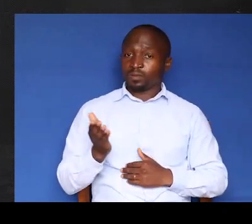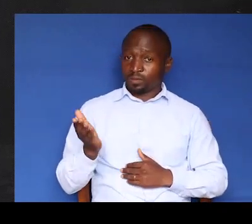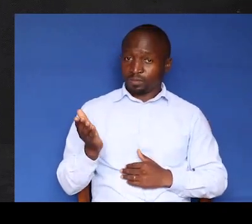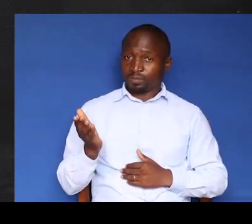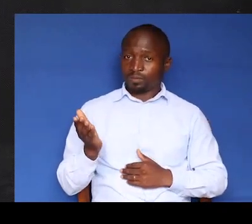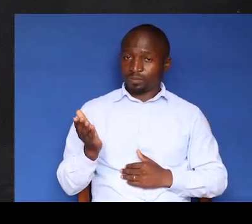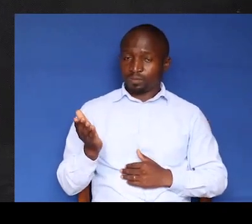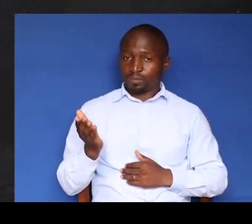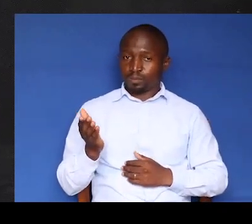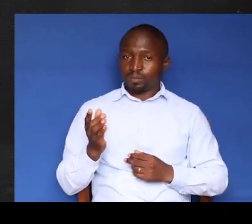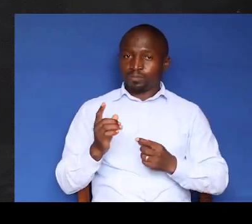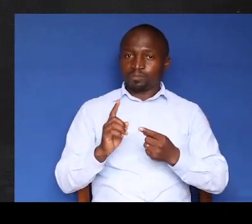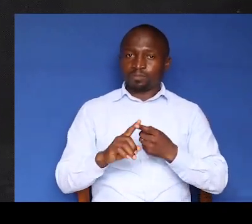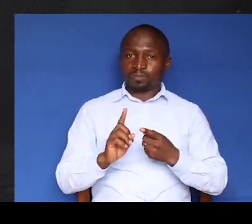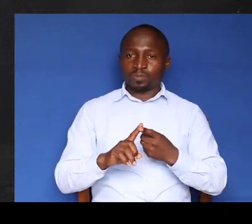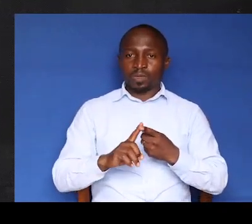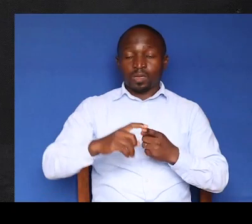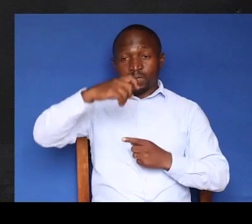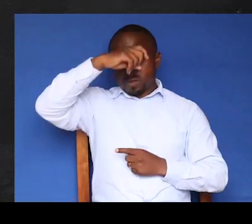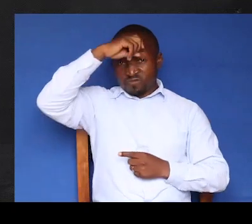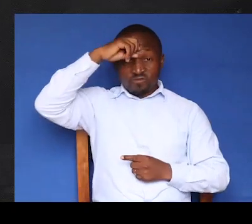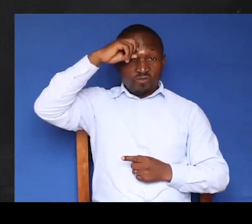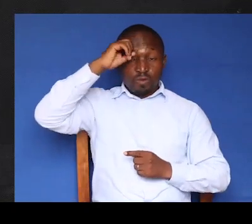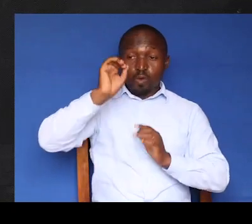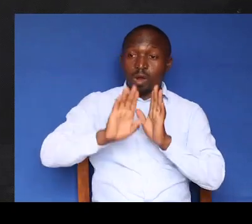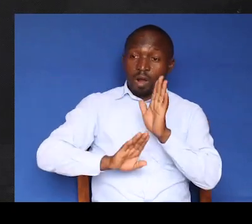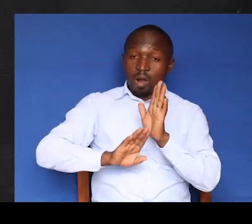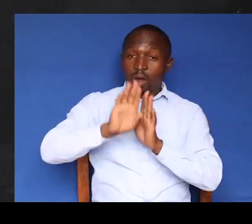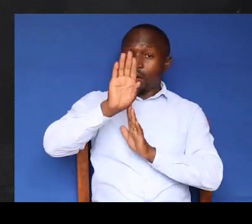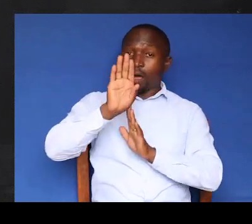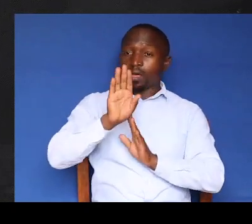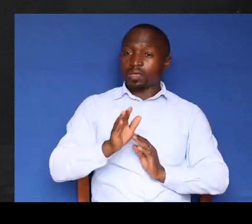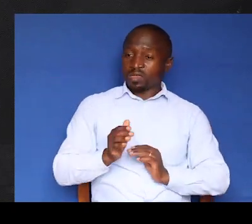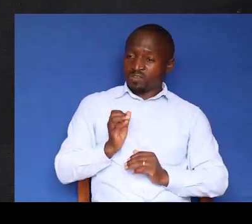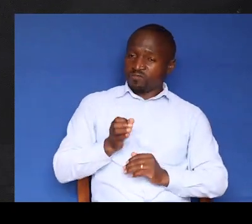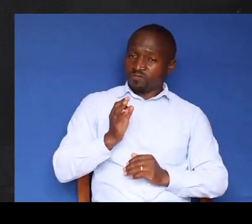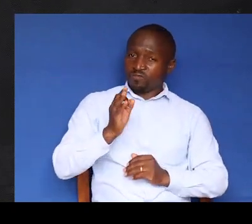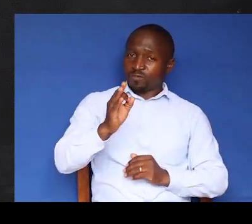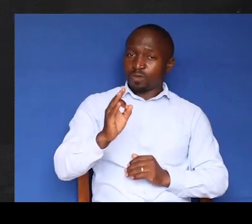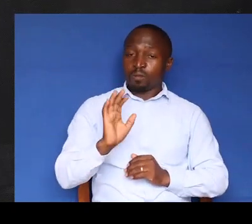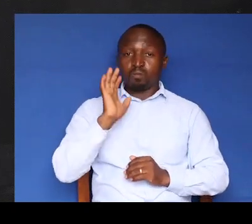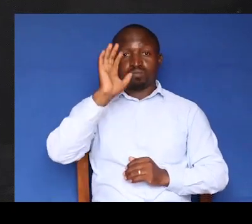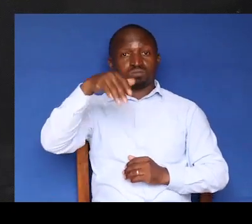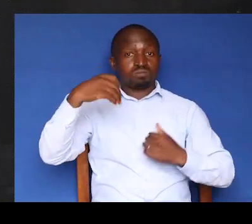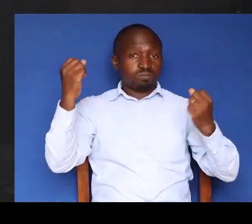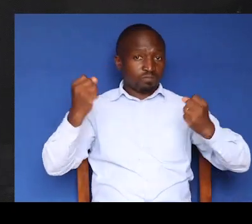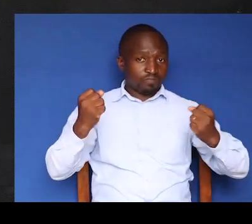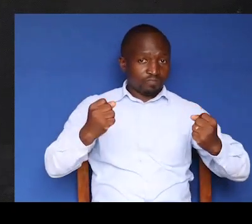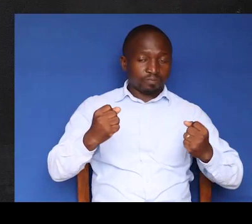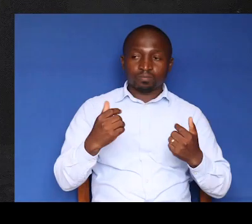constant high temperature throughout the year. It means